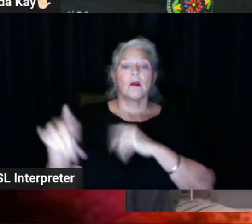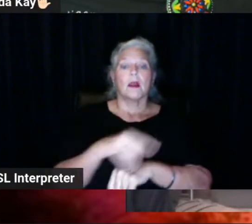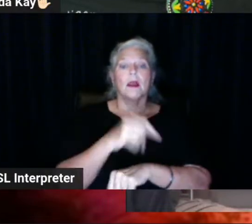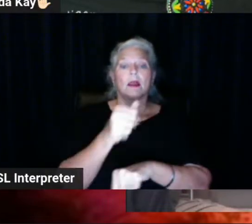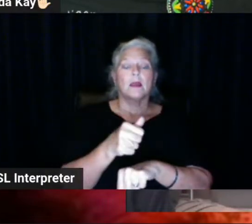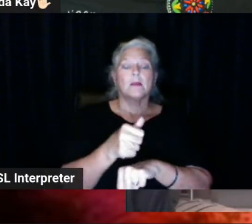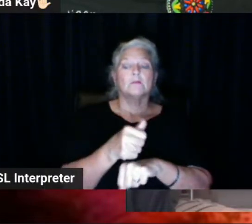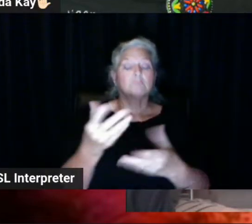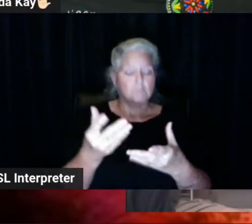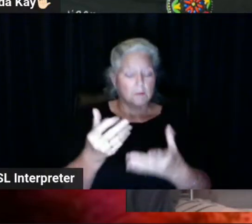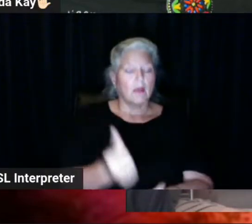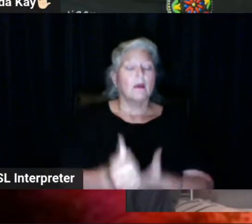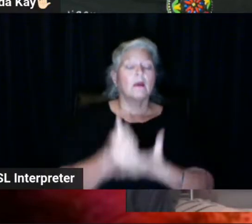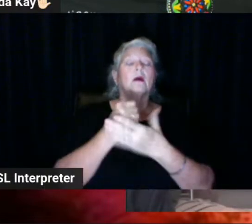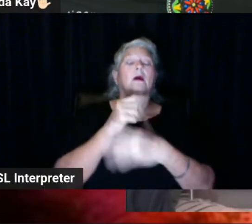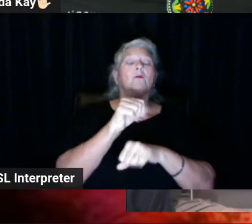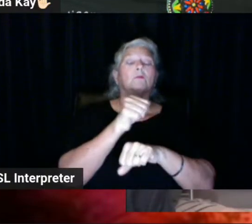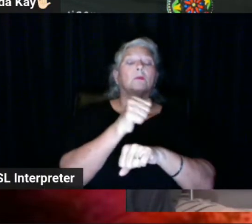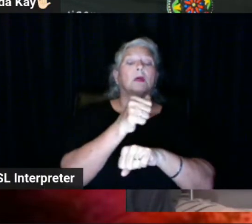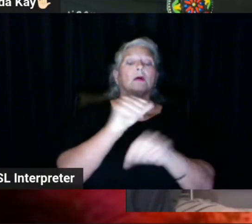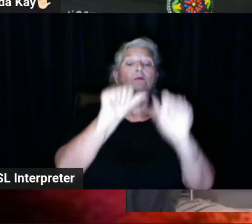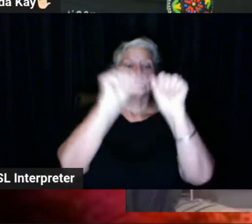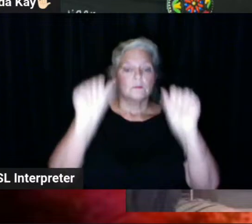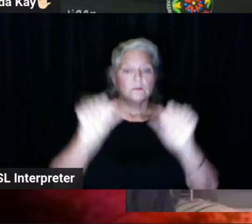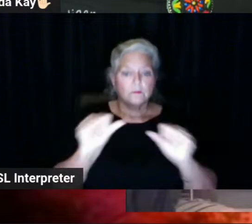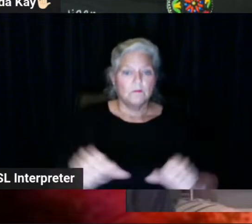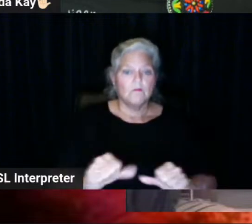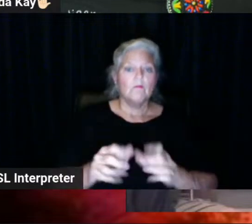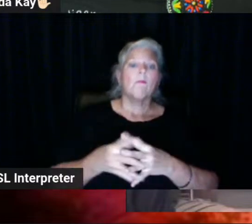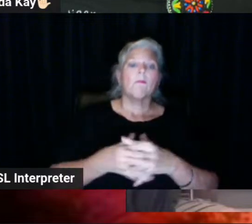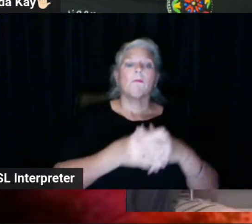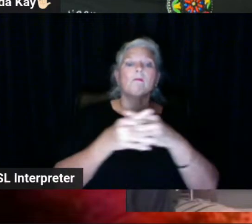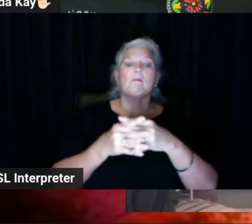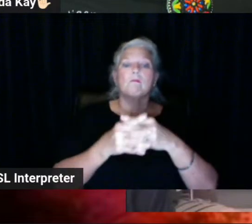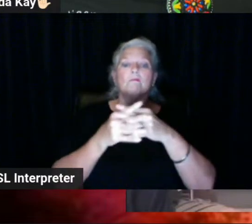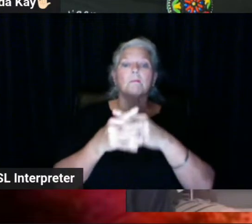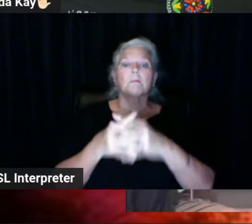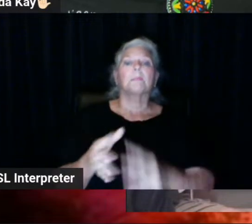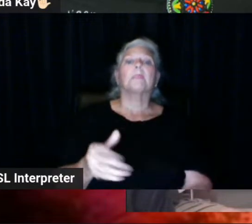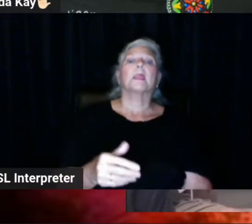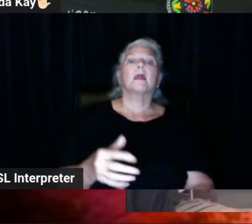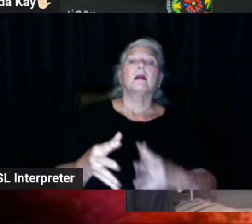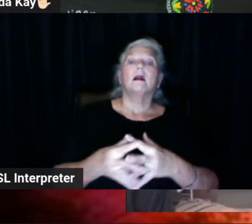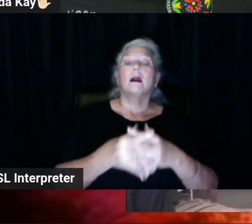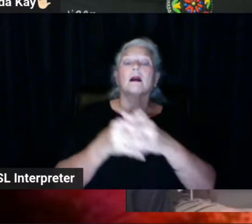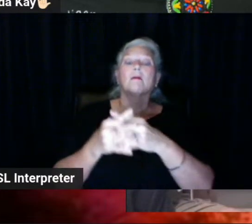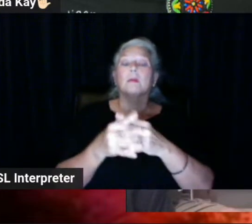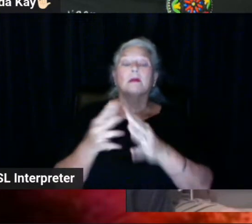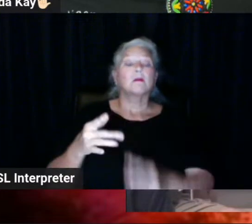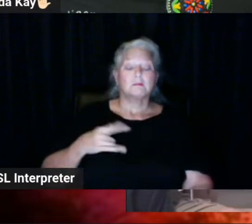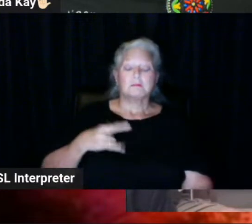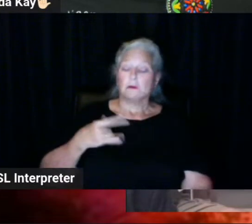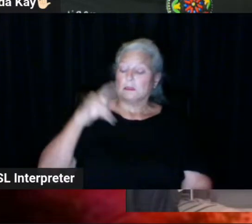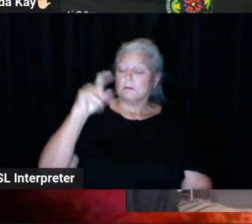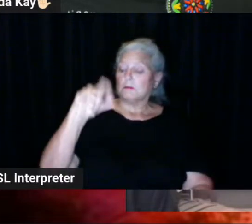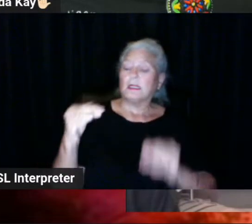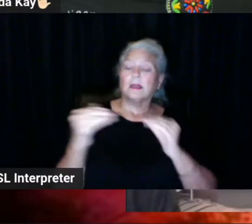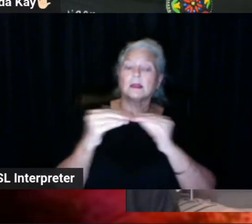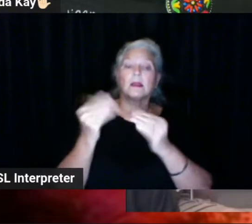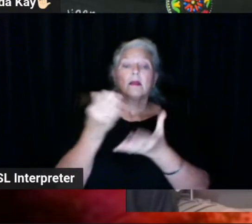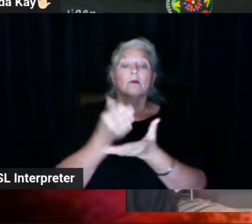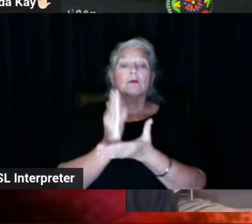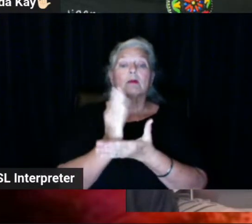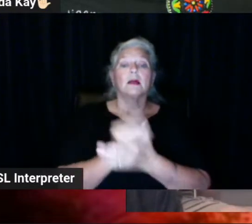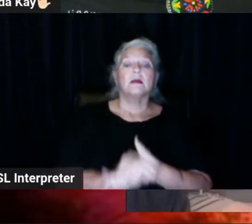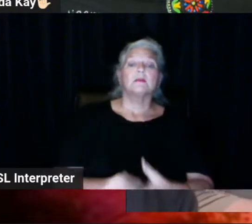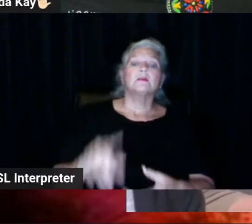America. The Americans felt that they should have equal rights to the Englishmen. The British, on the other hand, thought that the colonies